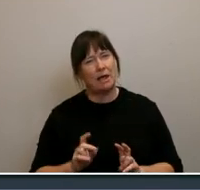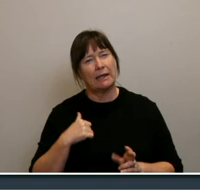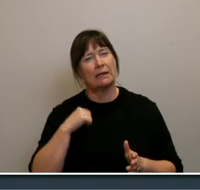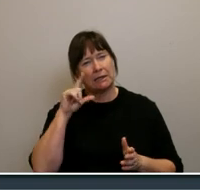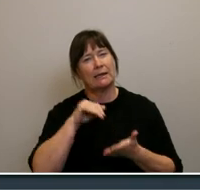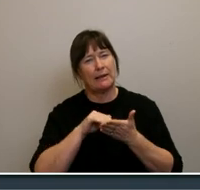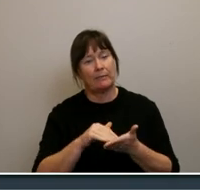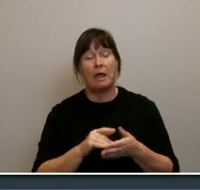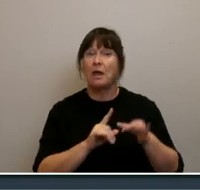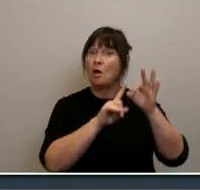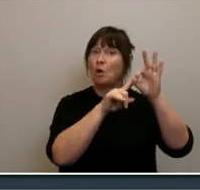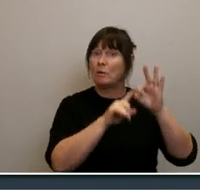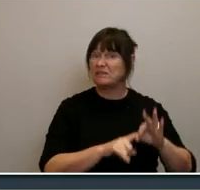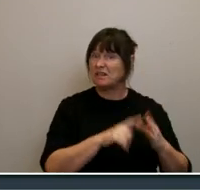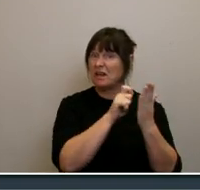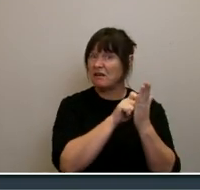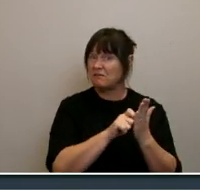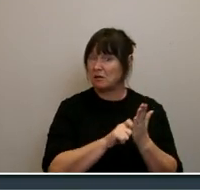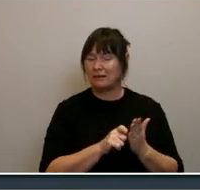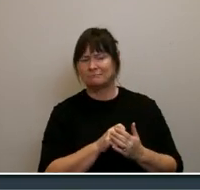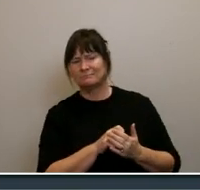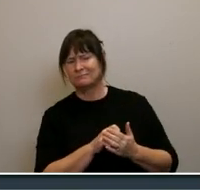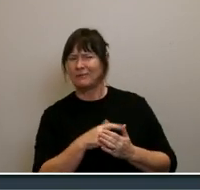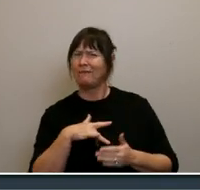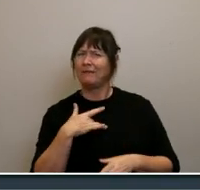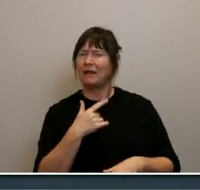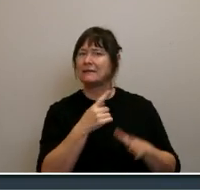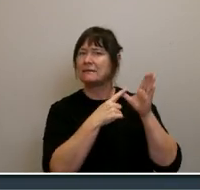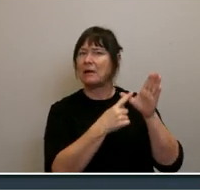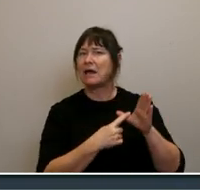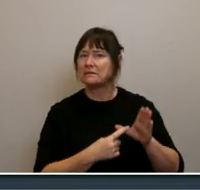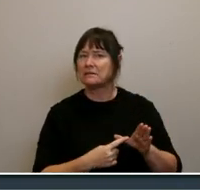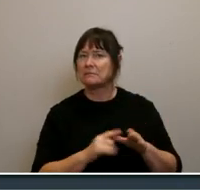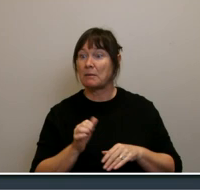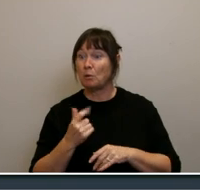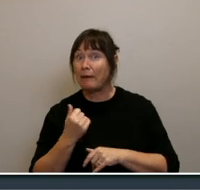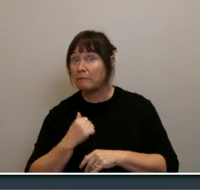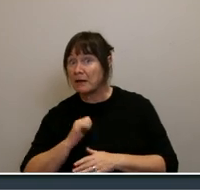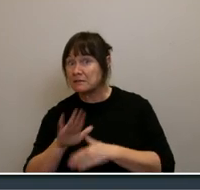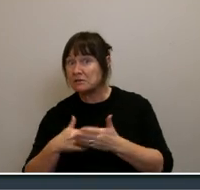In filling out the questionnaire, I have some other answers. I don't know if you have those in front of you.